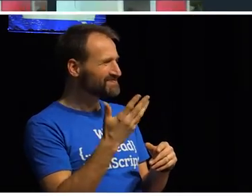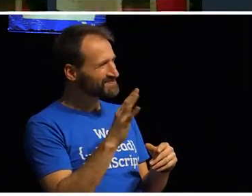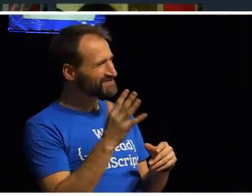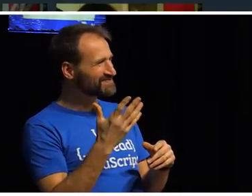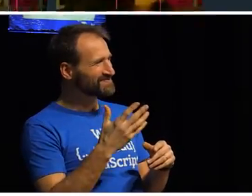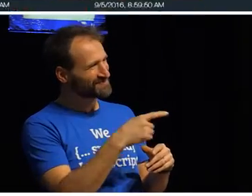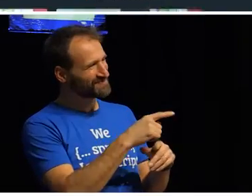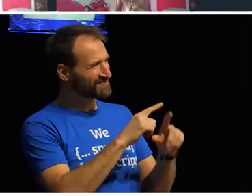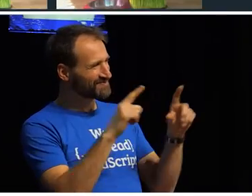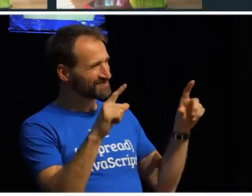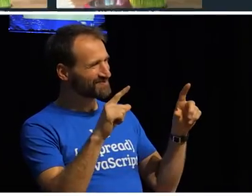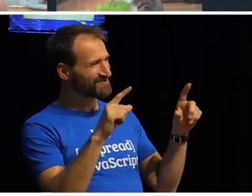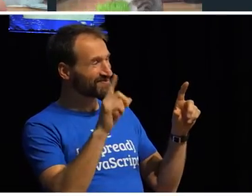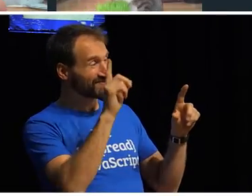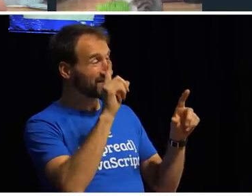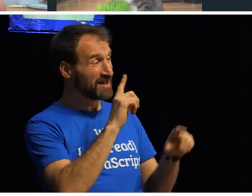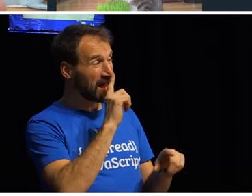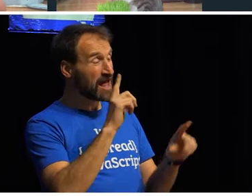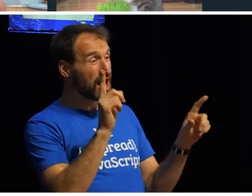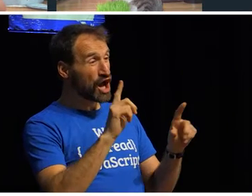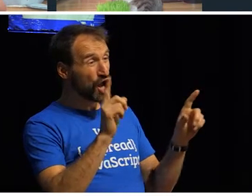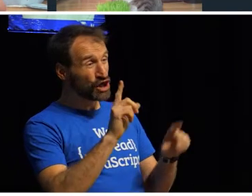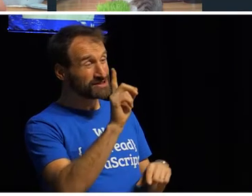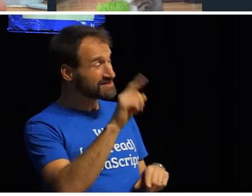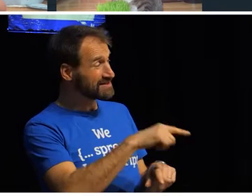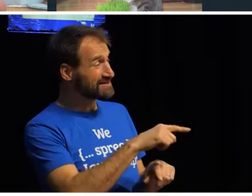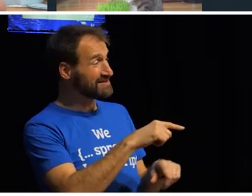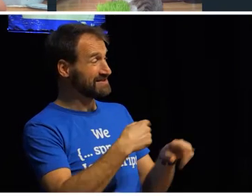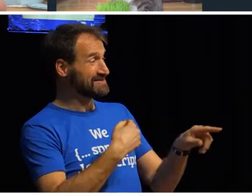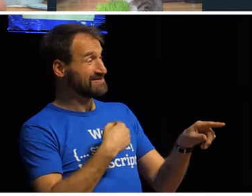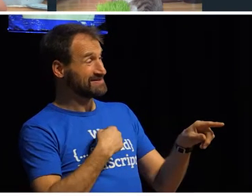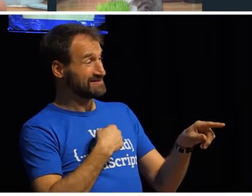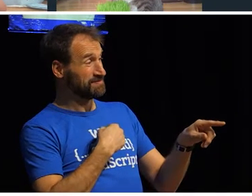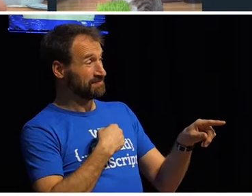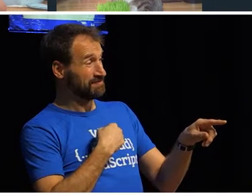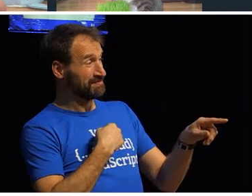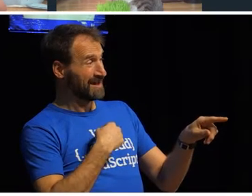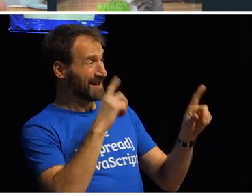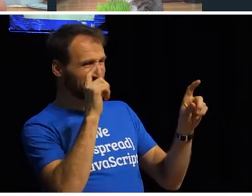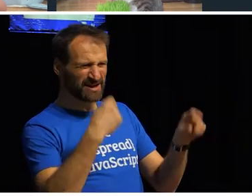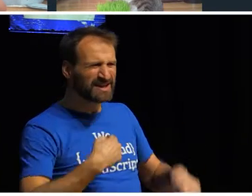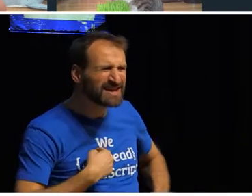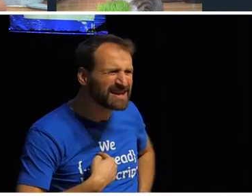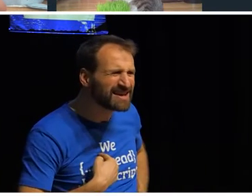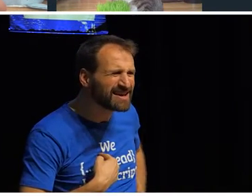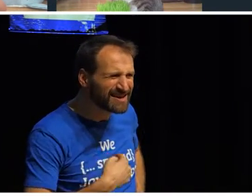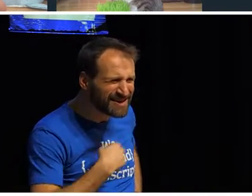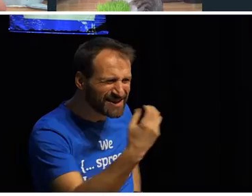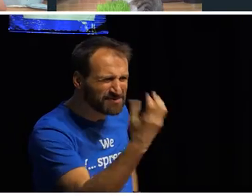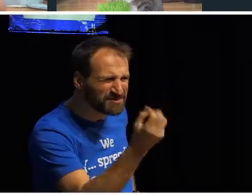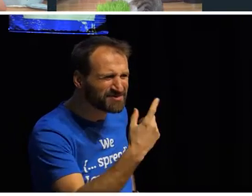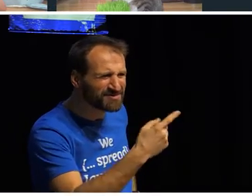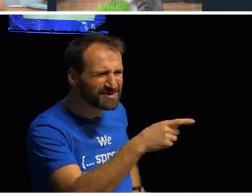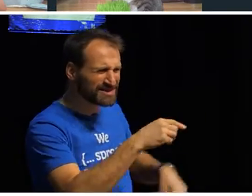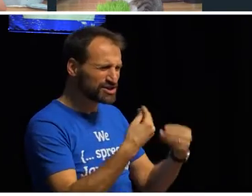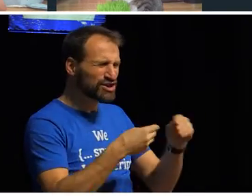You know what, and the funny ones, these are my pictures. I don't know. The software thinks I'm the